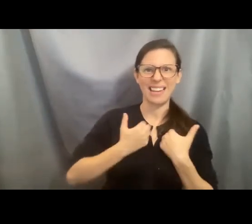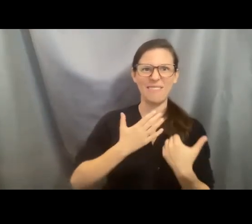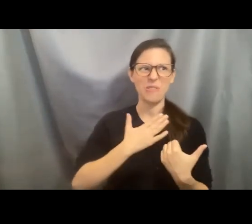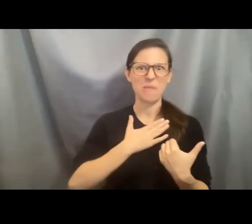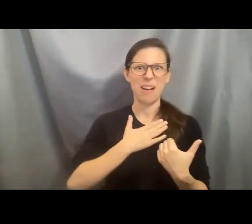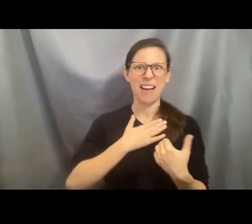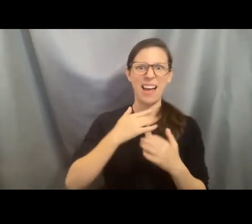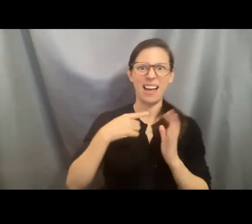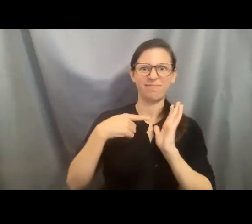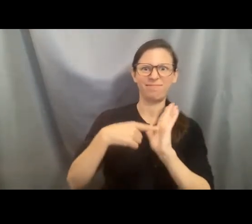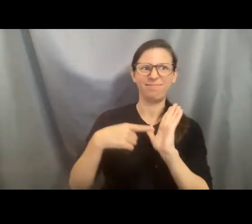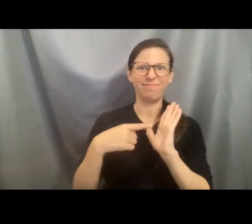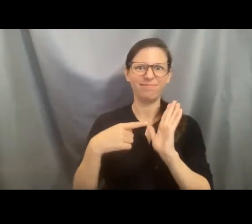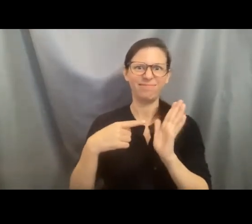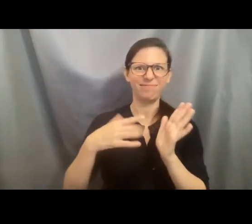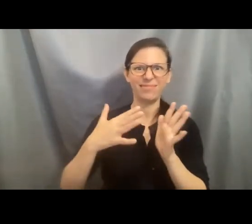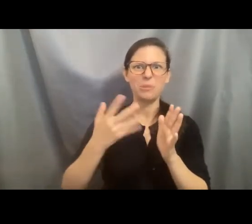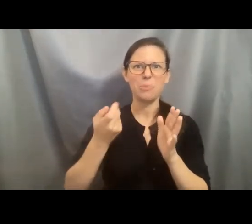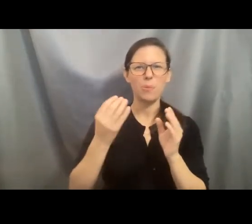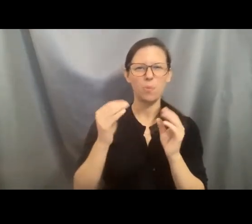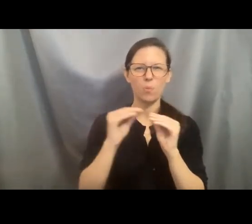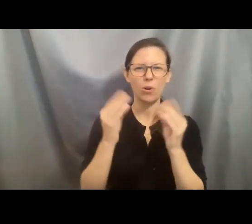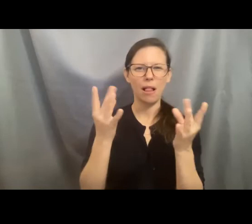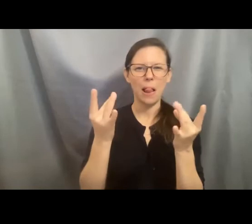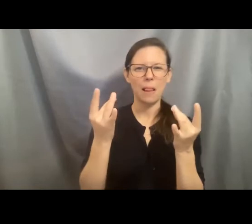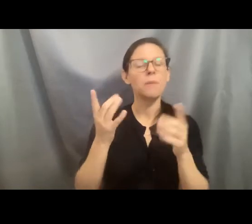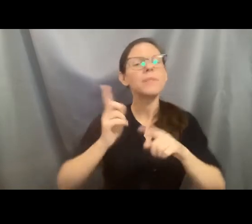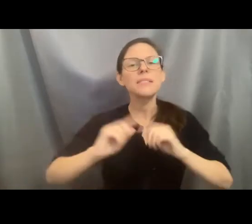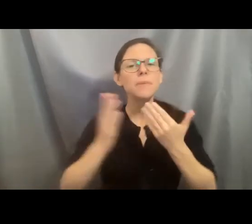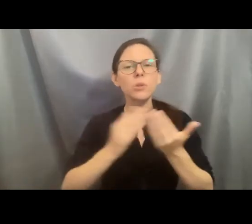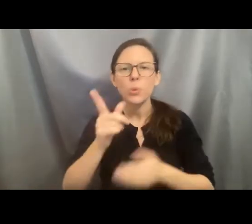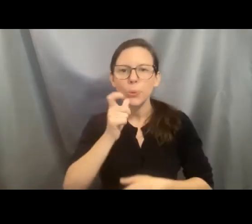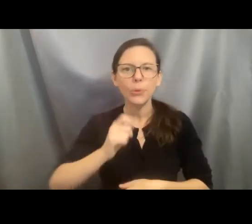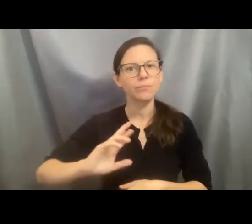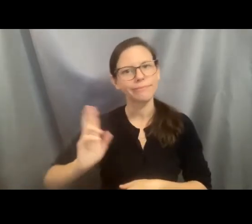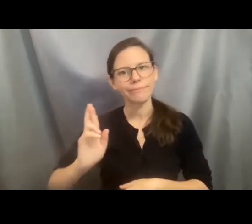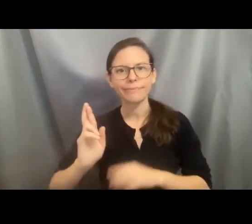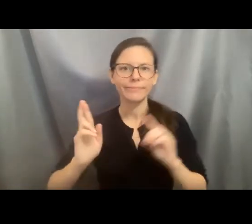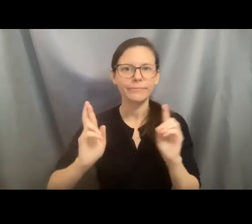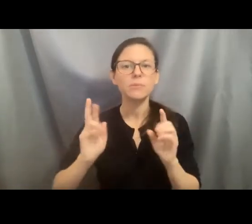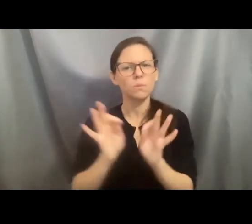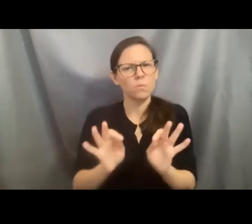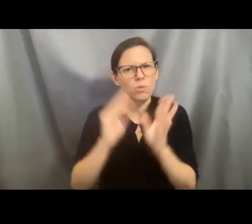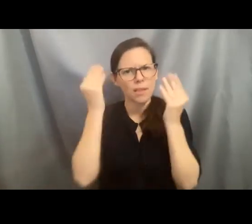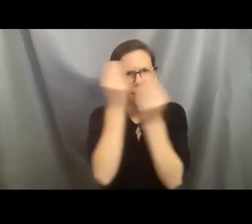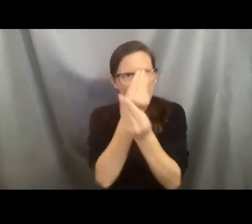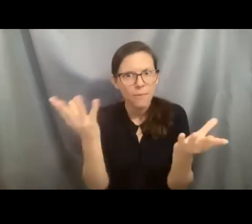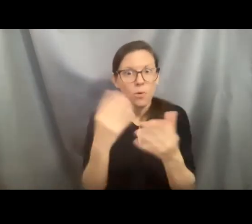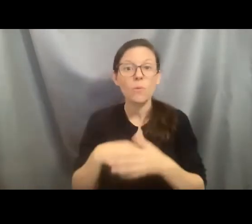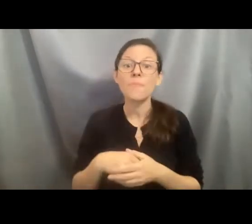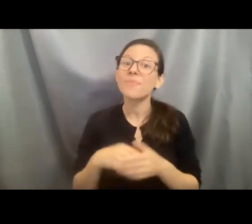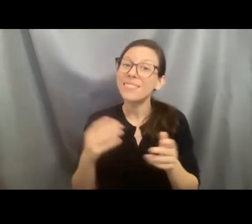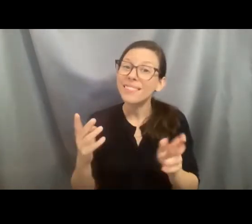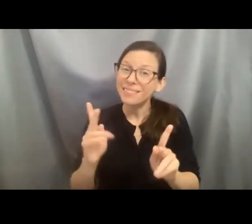or a Democrat, always let them know how you know where you stand on this issue. And also, if you have a